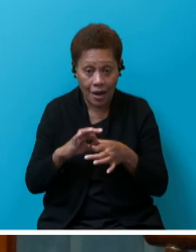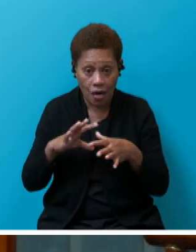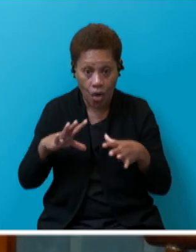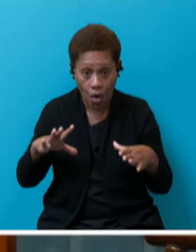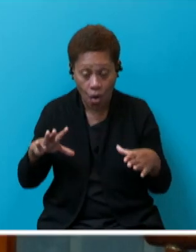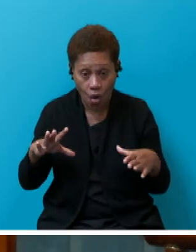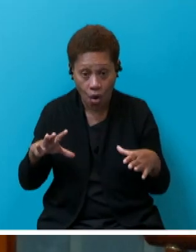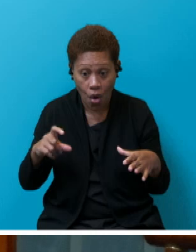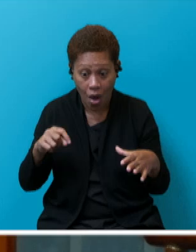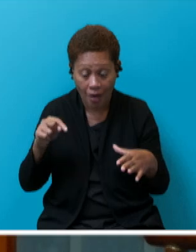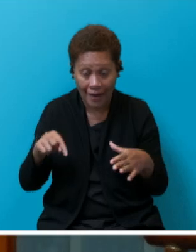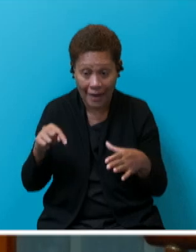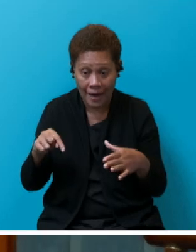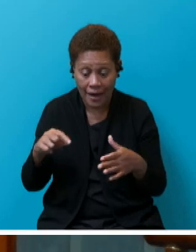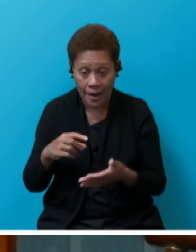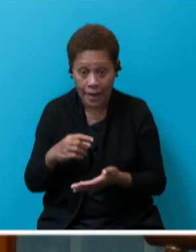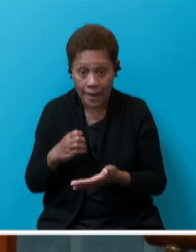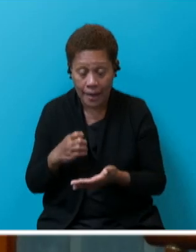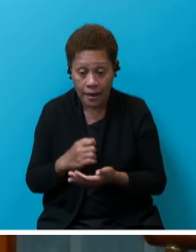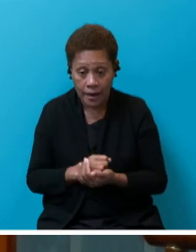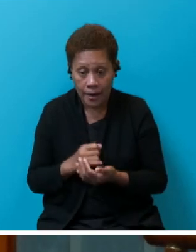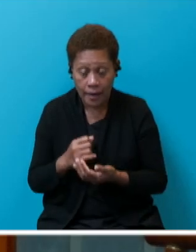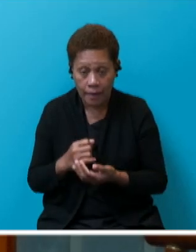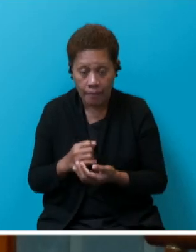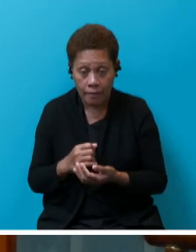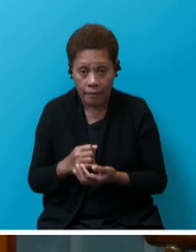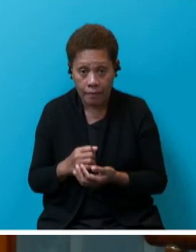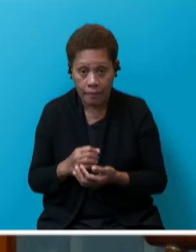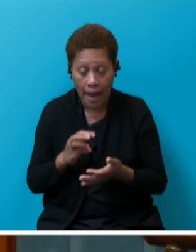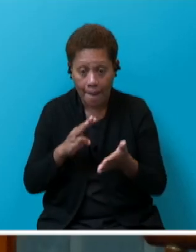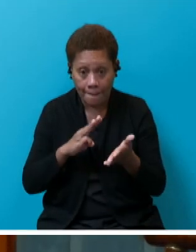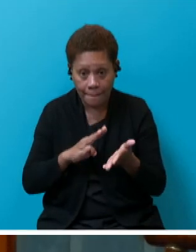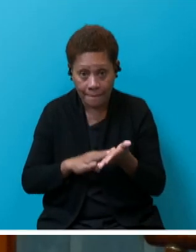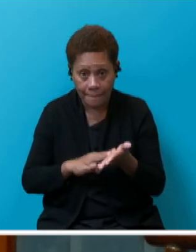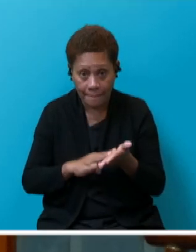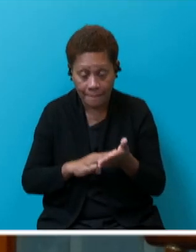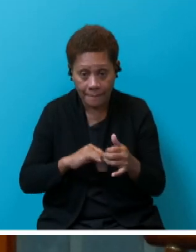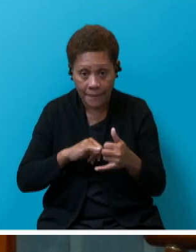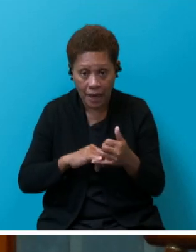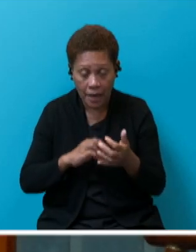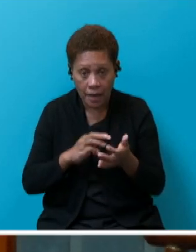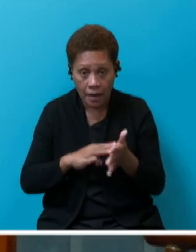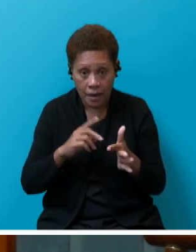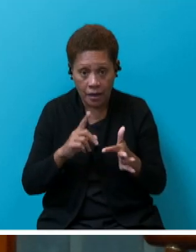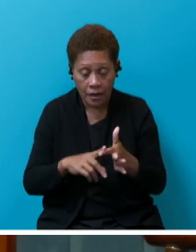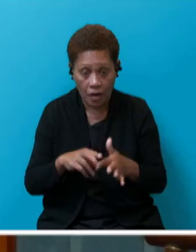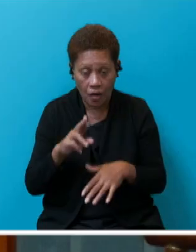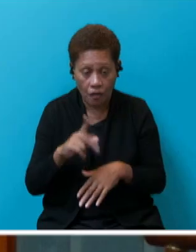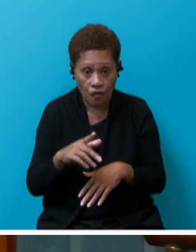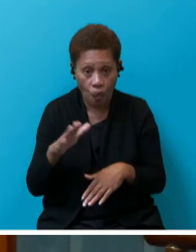financial solutions for MSMEs and for those that require access to